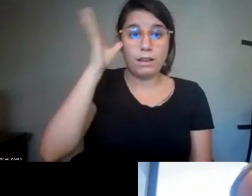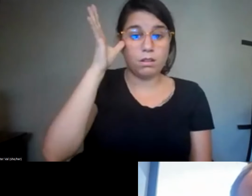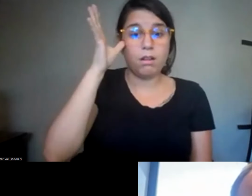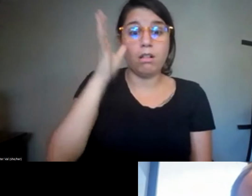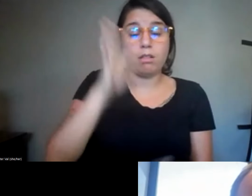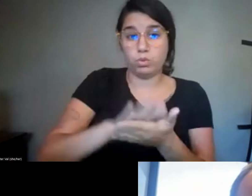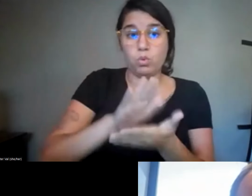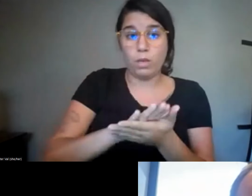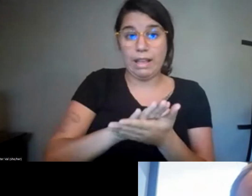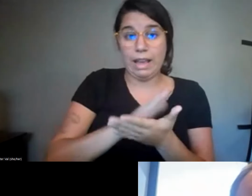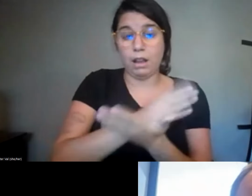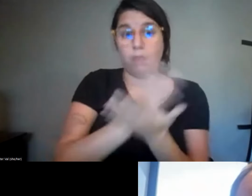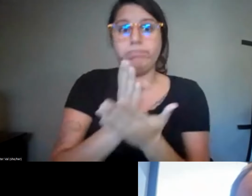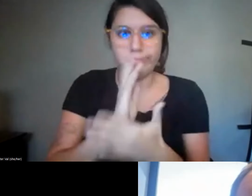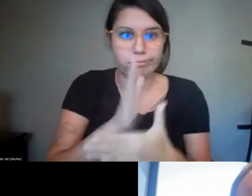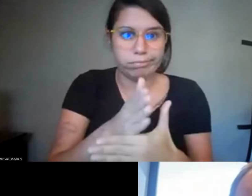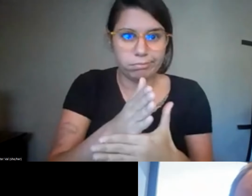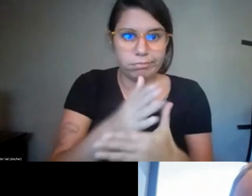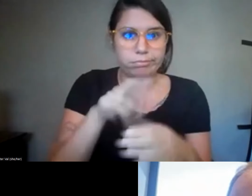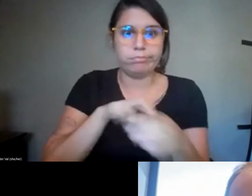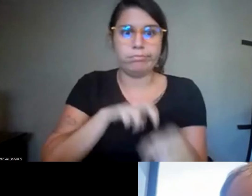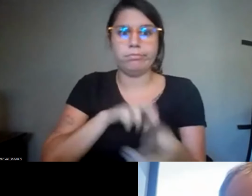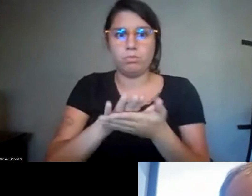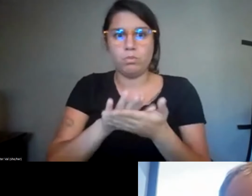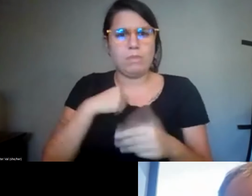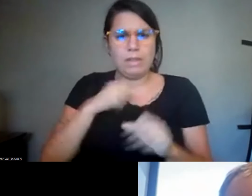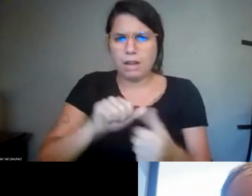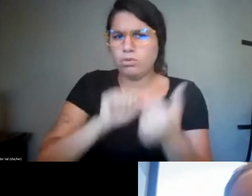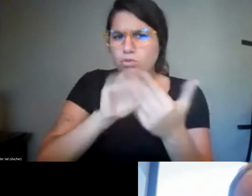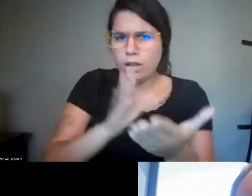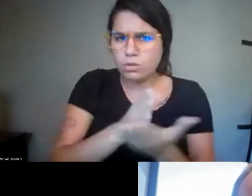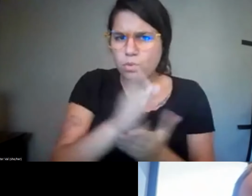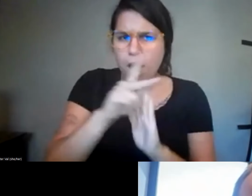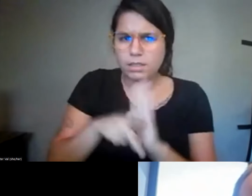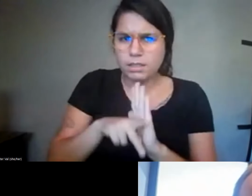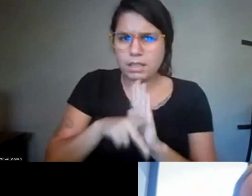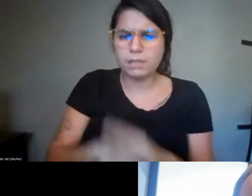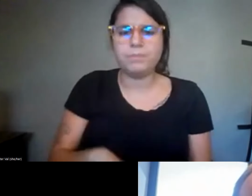schooling that can be addressed through policy.